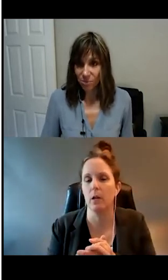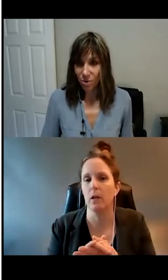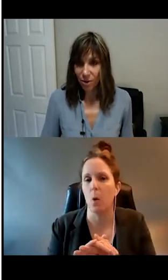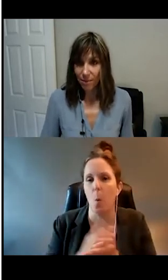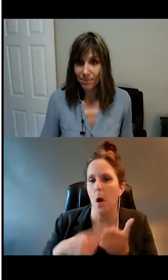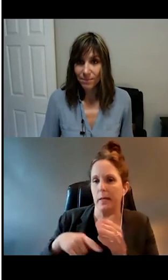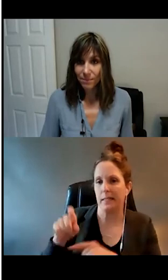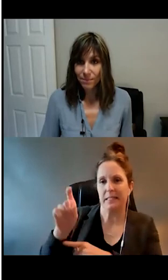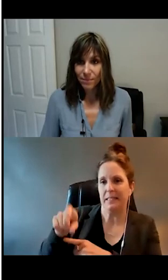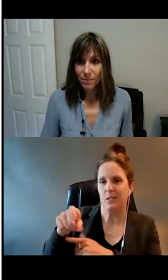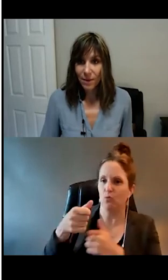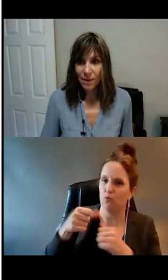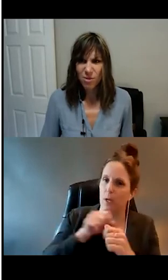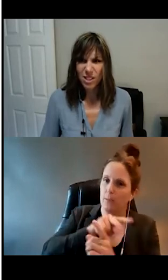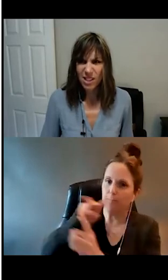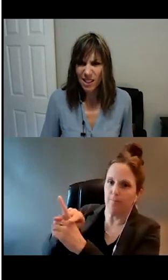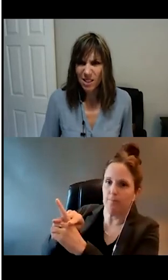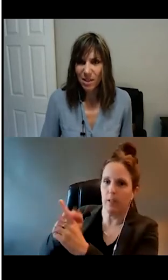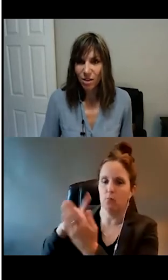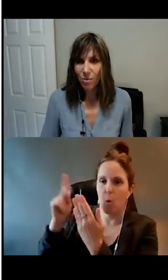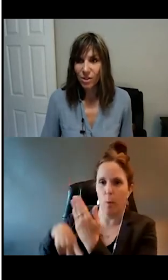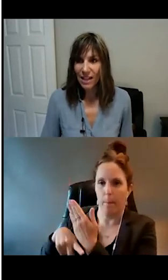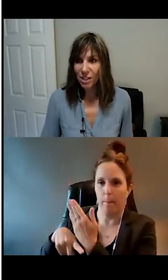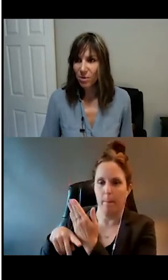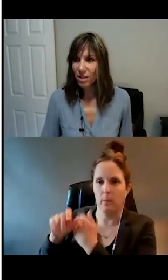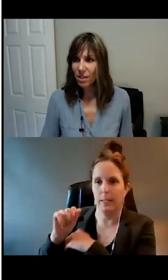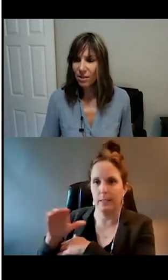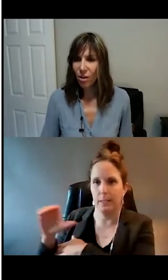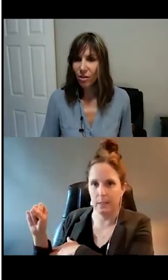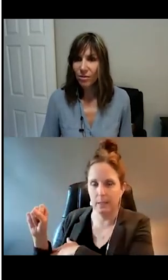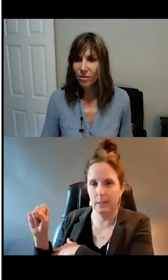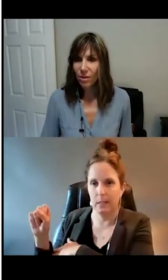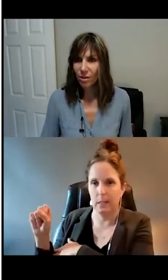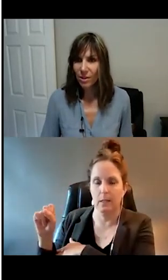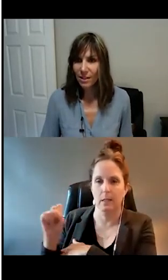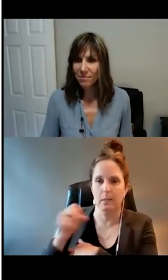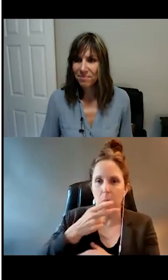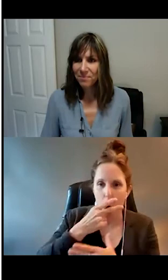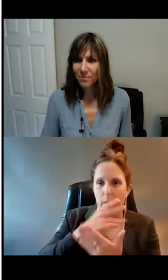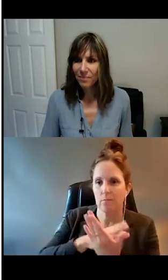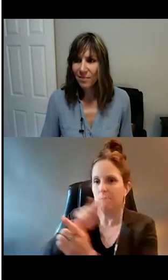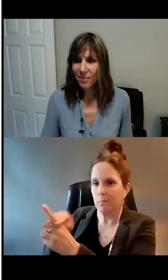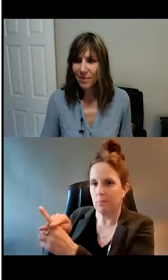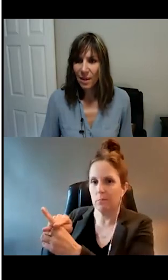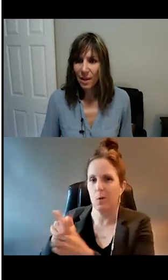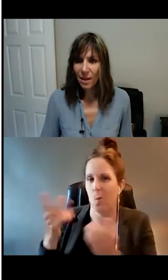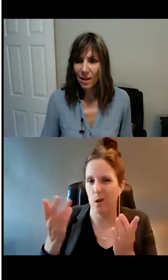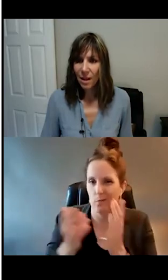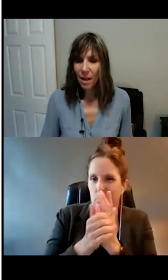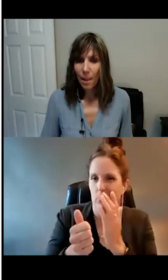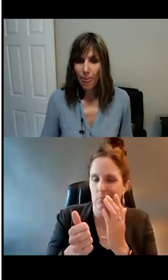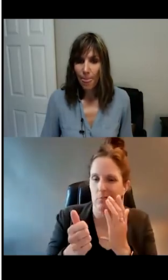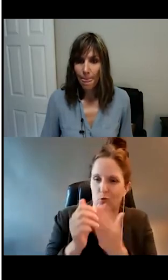smoking cessation program? These ones tend to be a little more tangible and concrete.